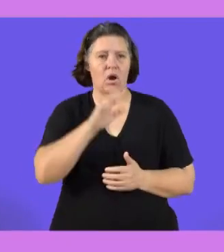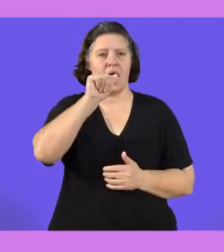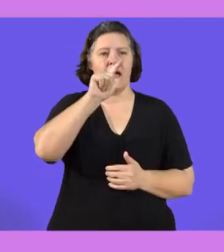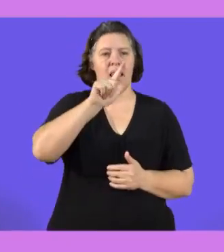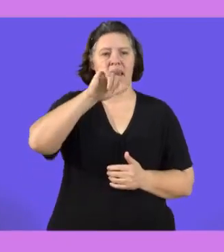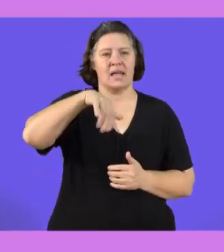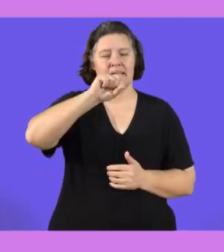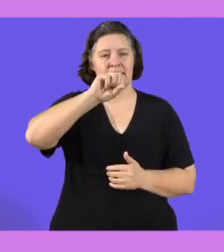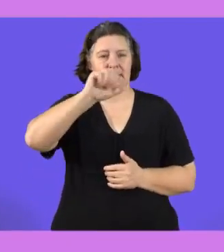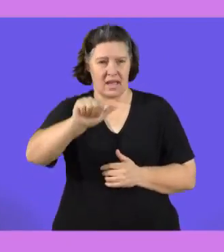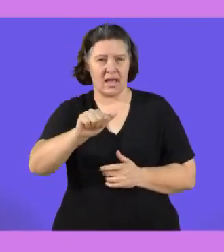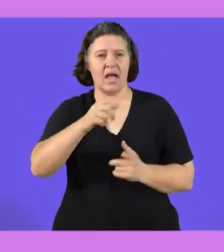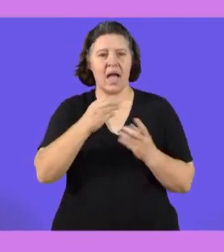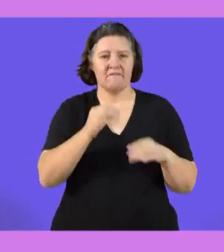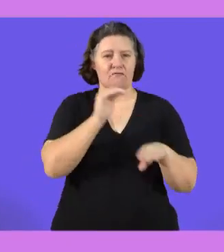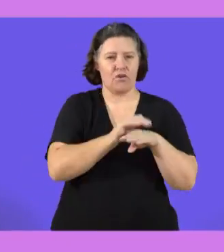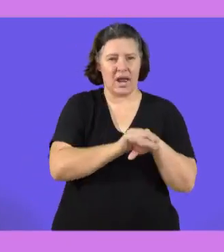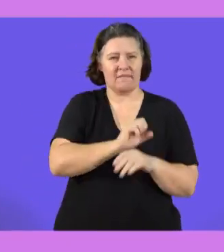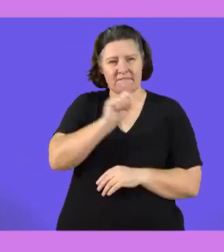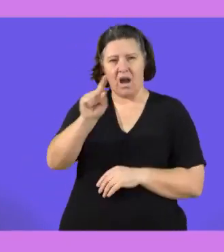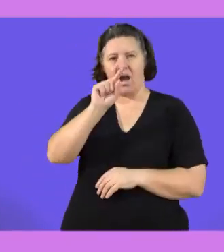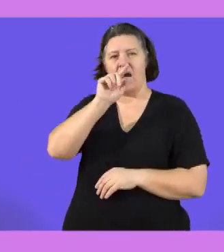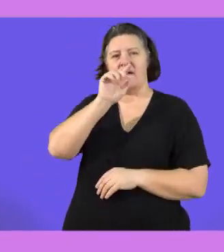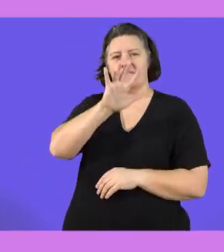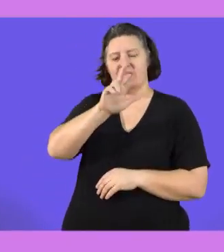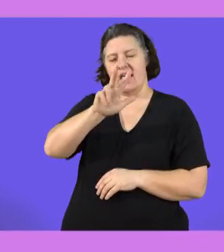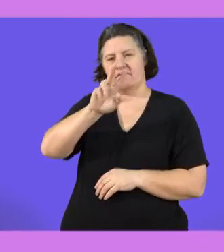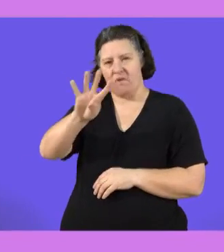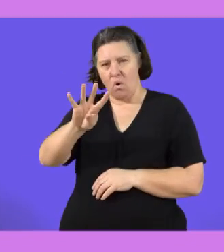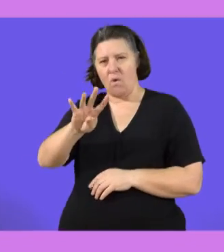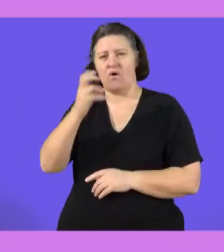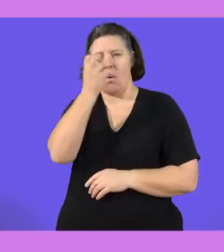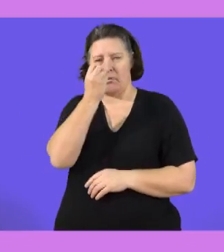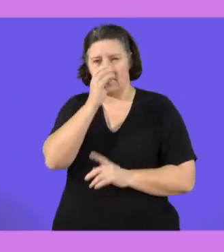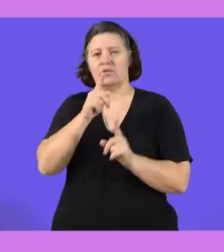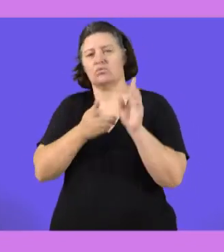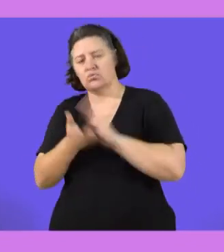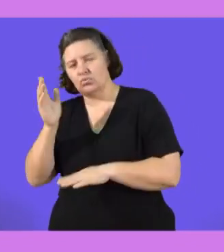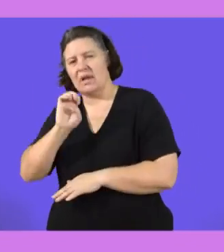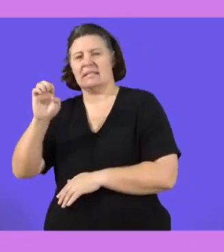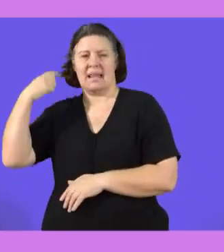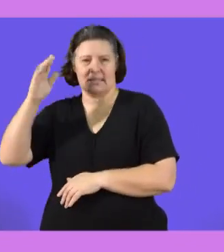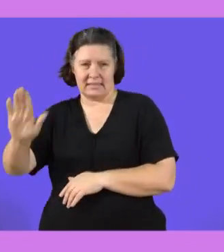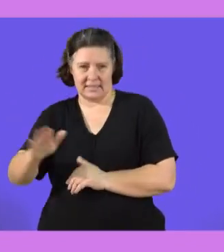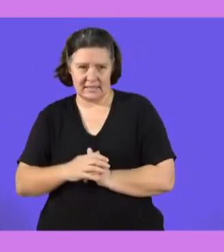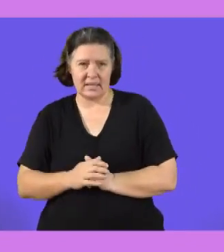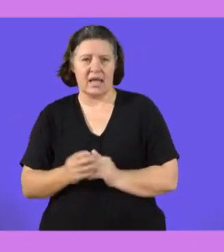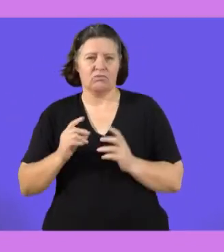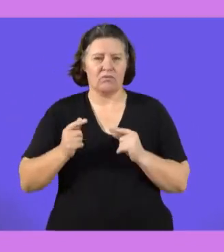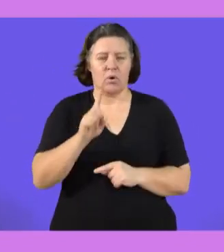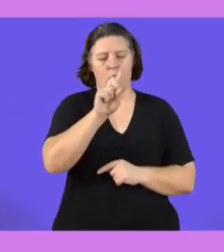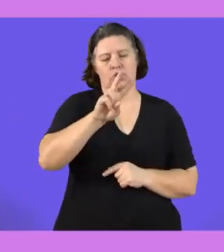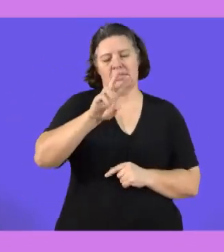friends traveled 584 kilometers from Bloemfontein to East London. They traveled at an average speed